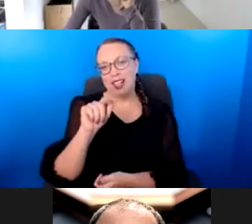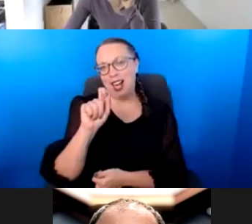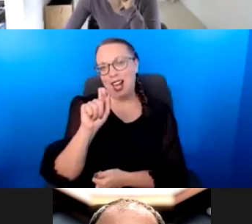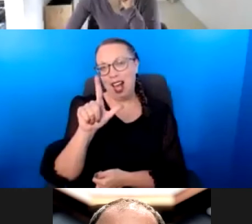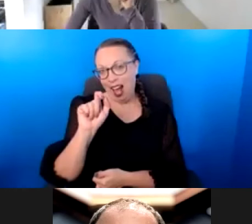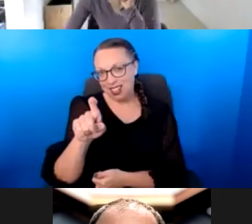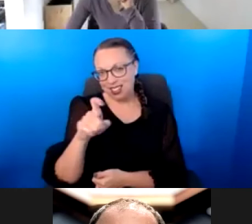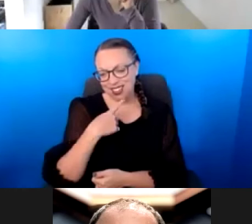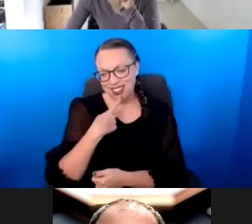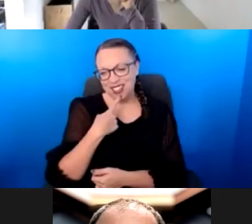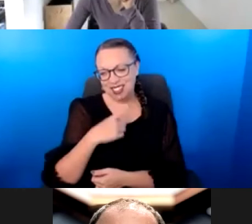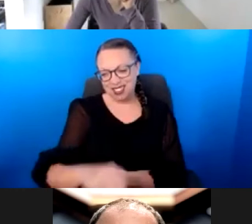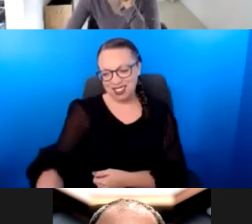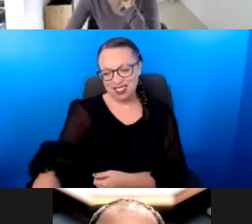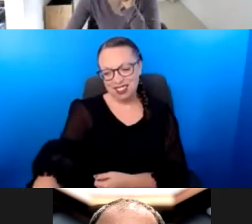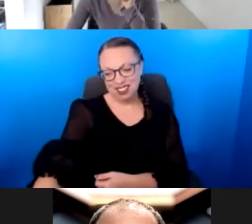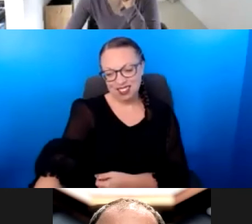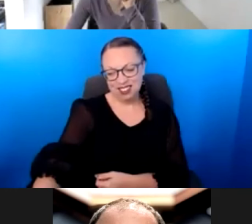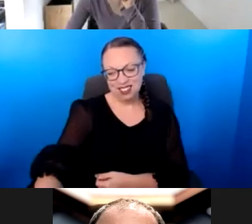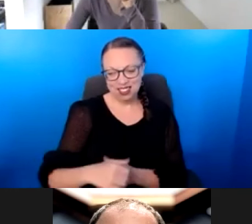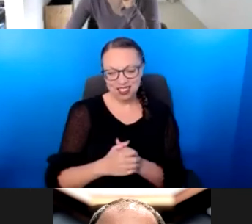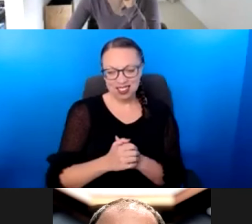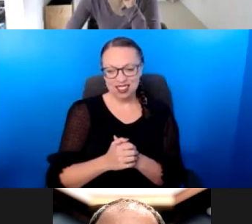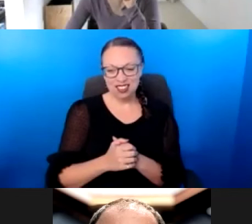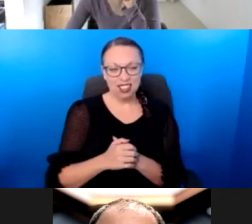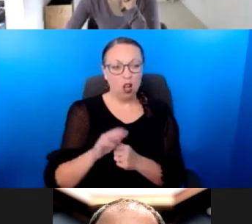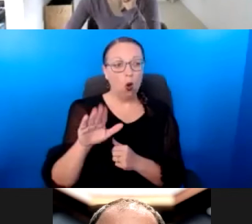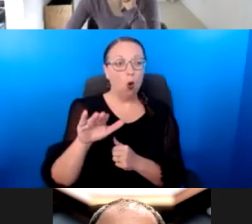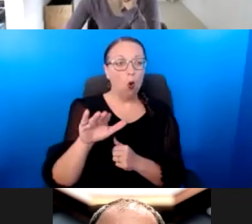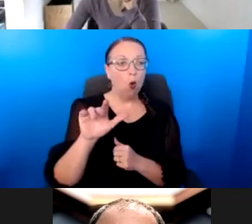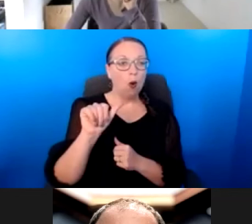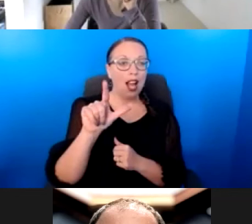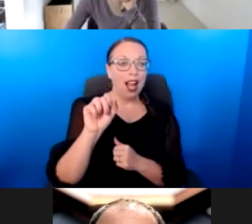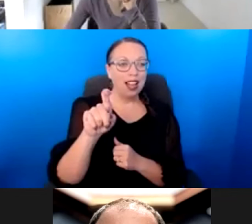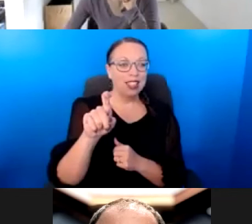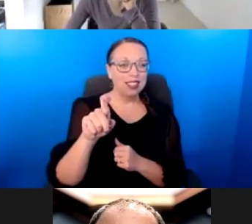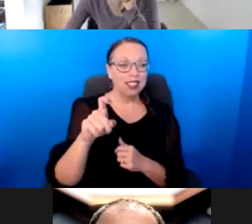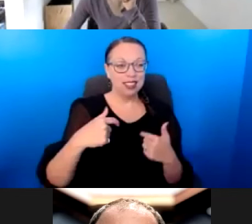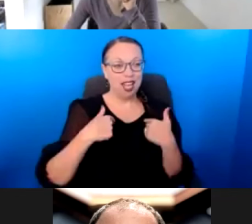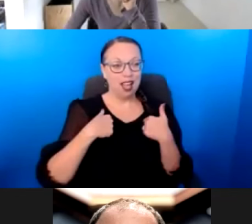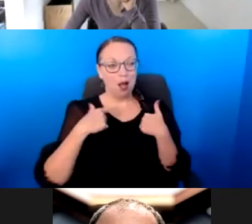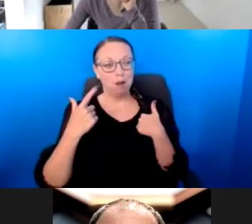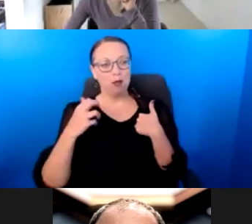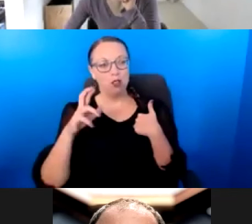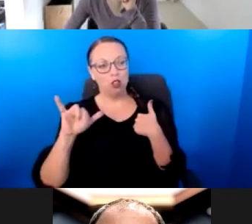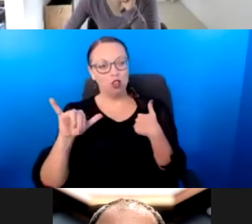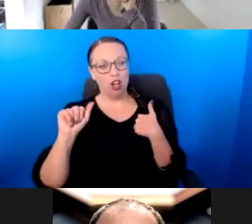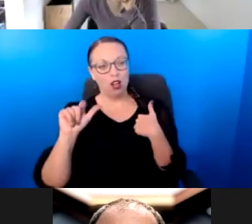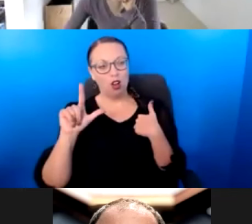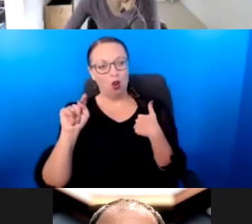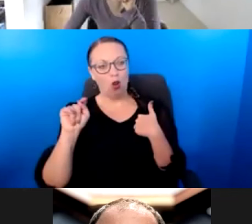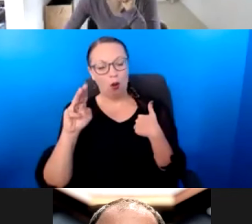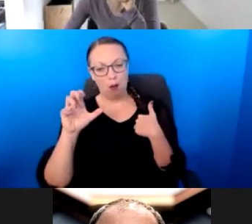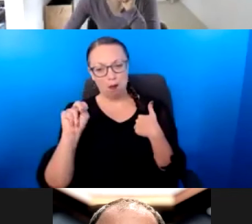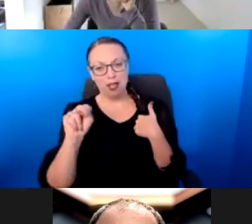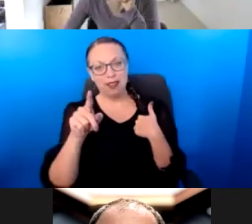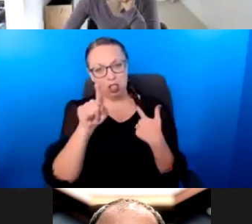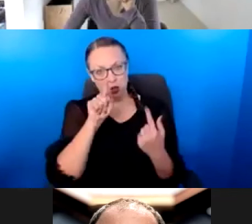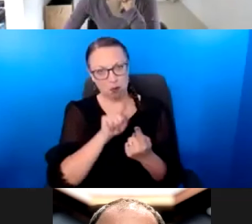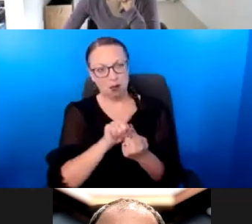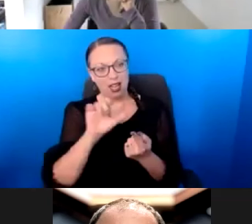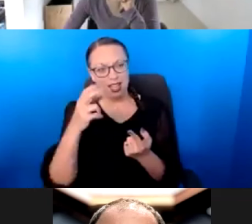All right, great. So we will By move the way, on. Alex, I'm the Jerry Altman, you're right, I'm the Jerry Altman that you did meet at Chaos, I'm not